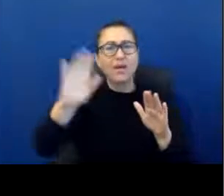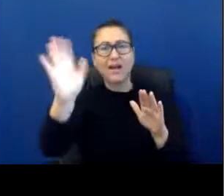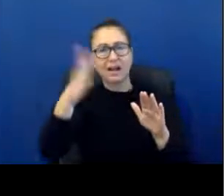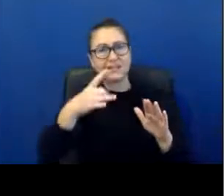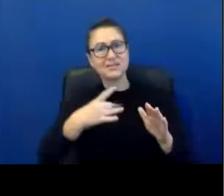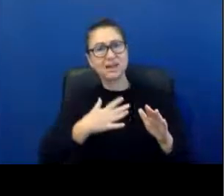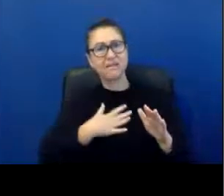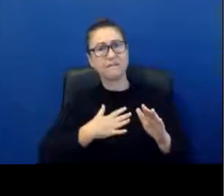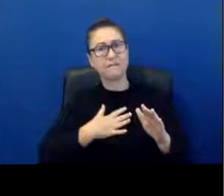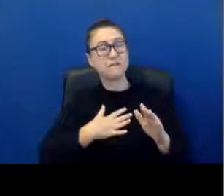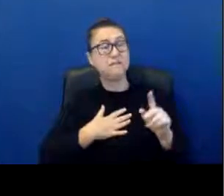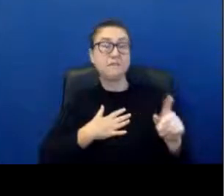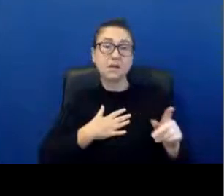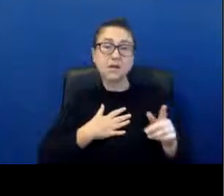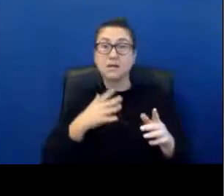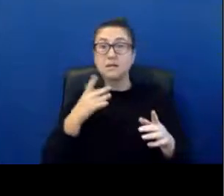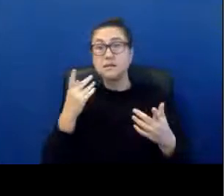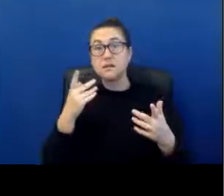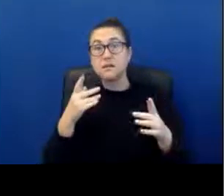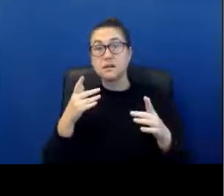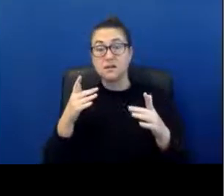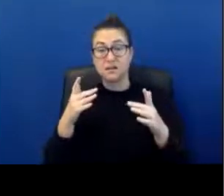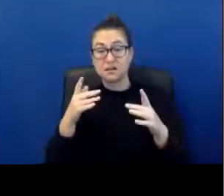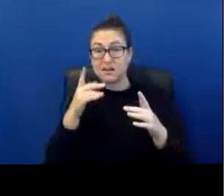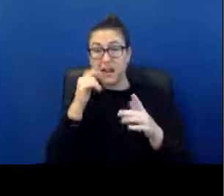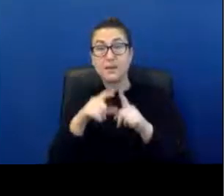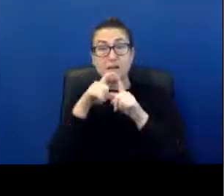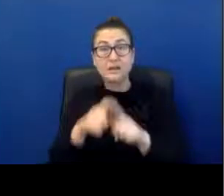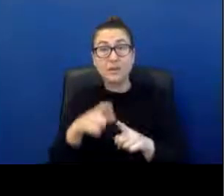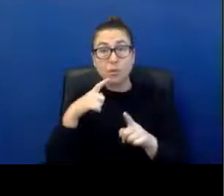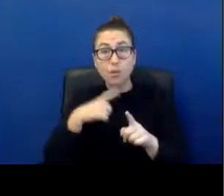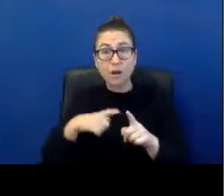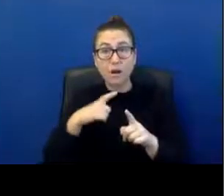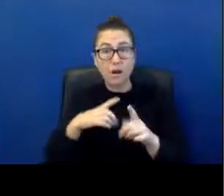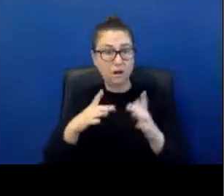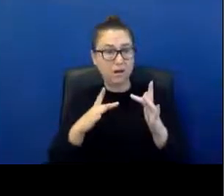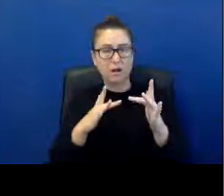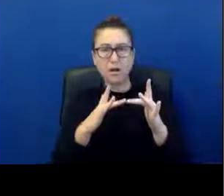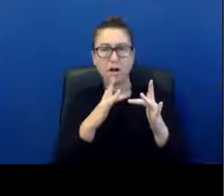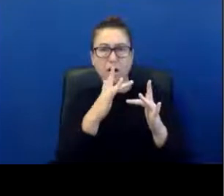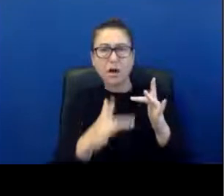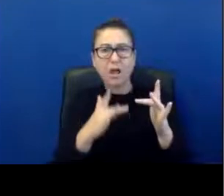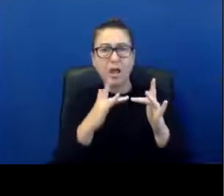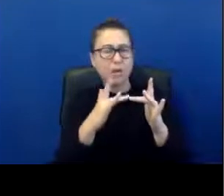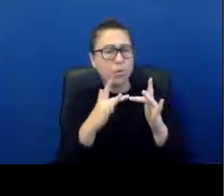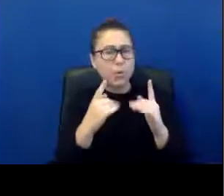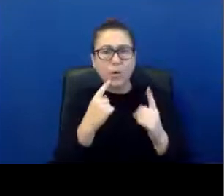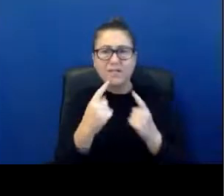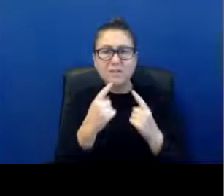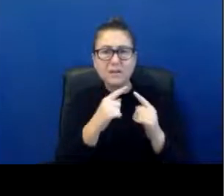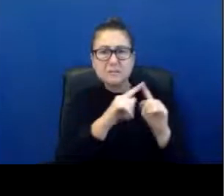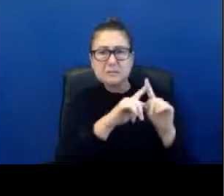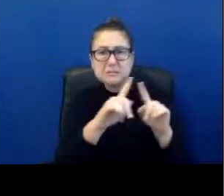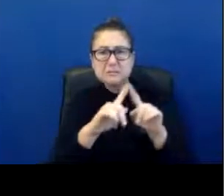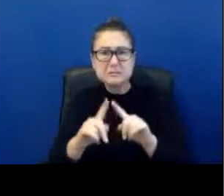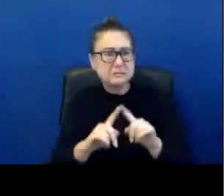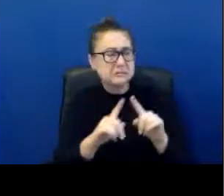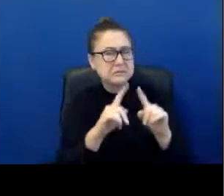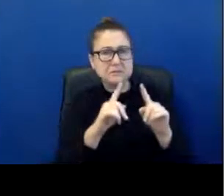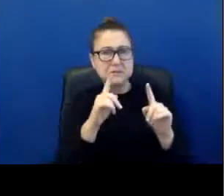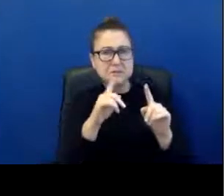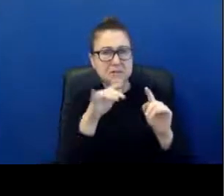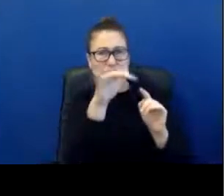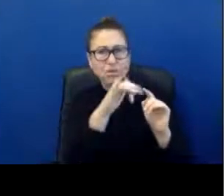the amount of information that's online to know what type of legal problem you have and identify what it is and